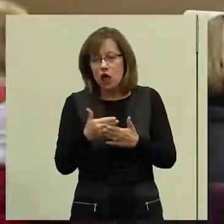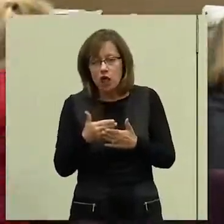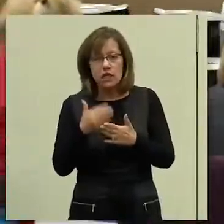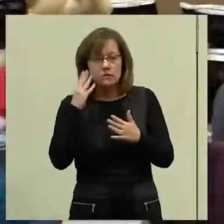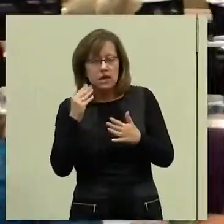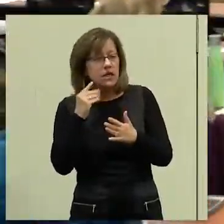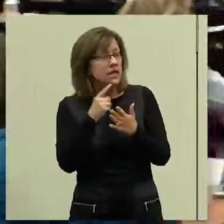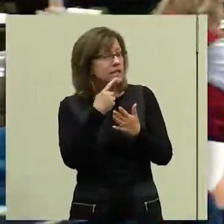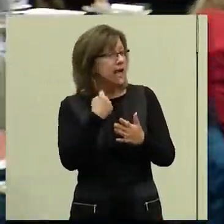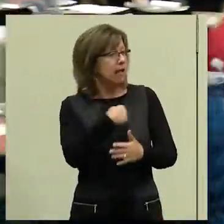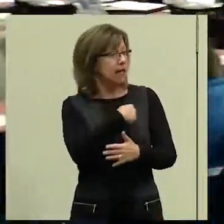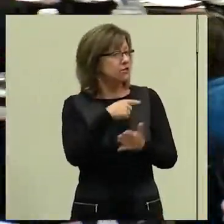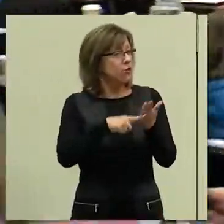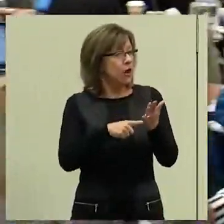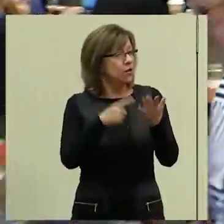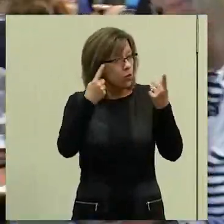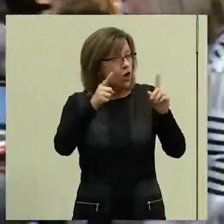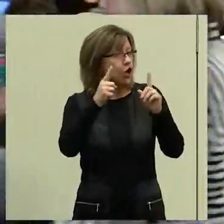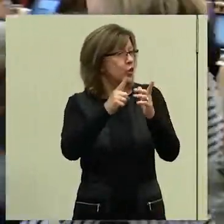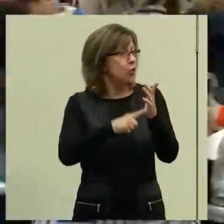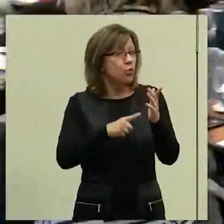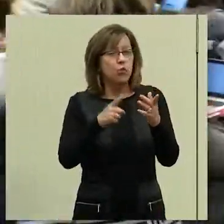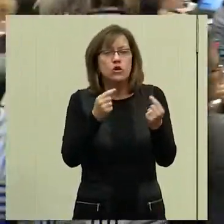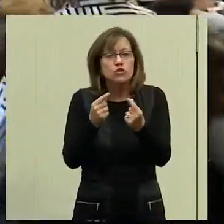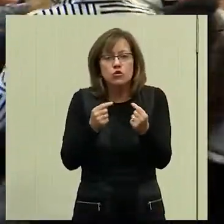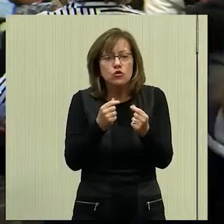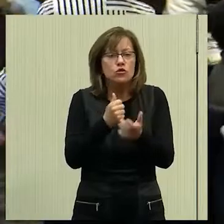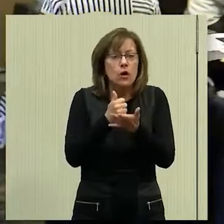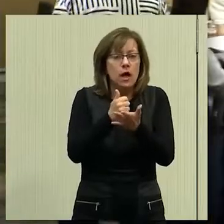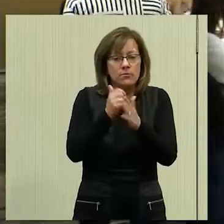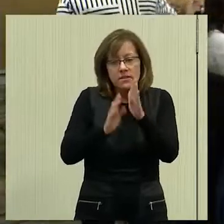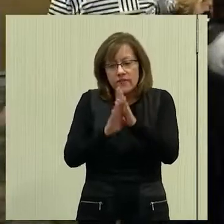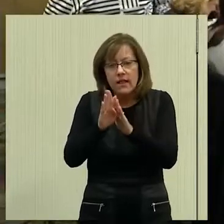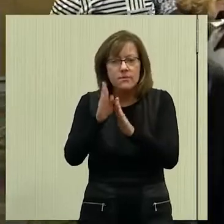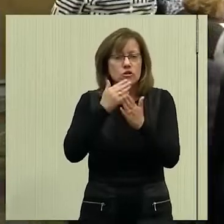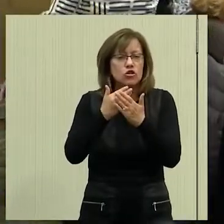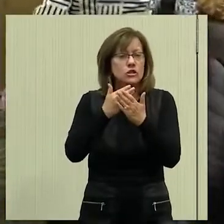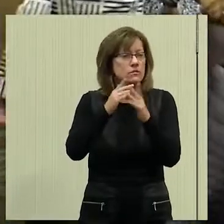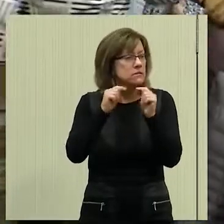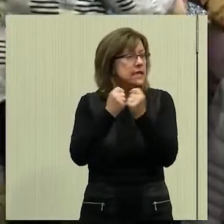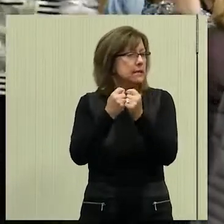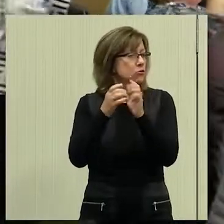what's worked or what you've done to help develop good team relationships.